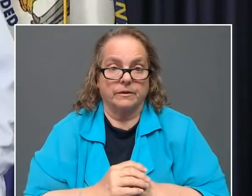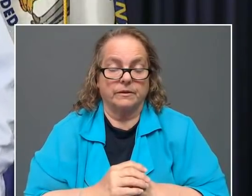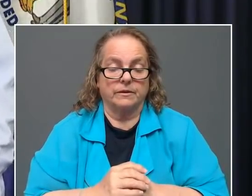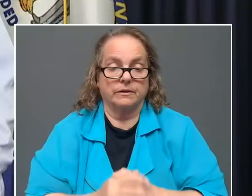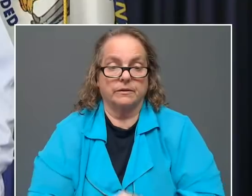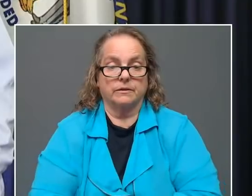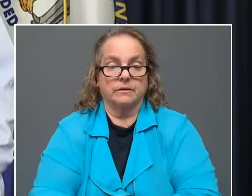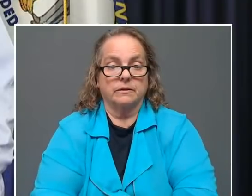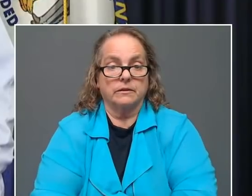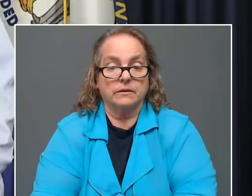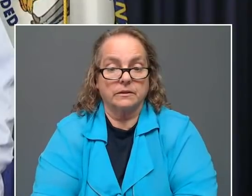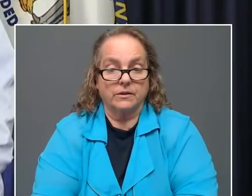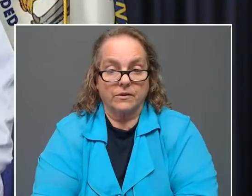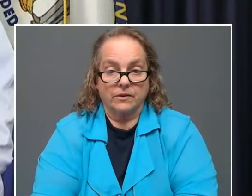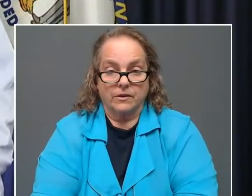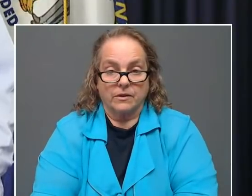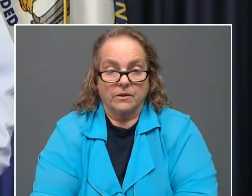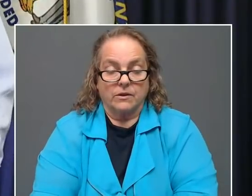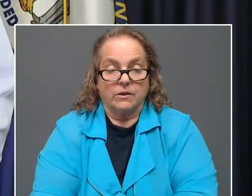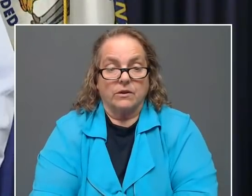Thank you, Governor, for taking the question.